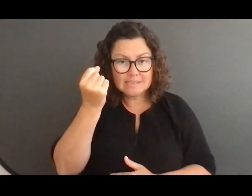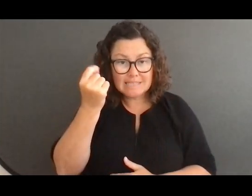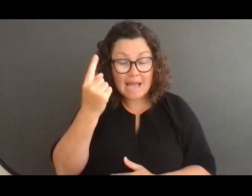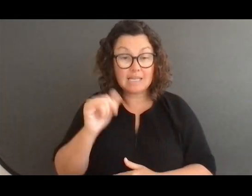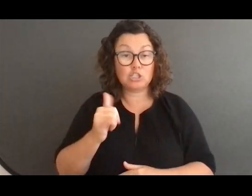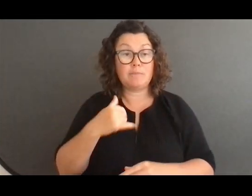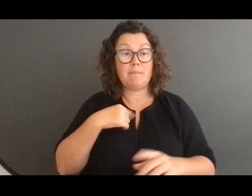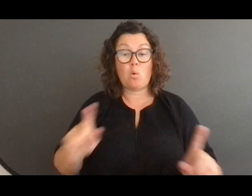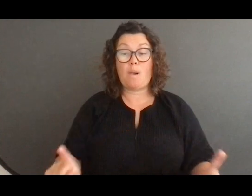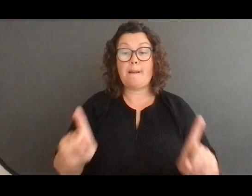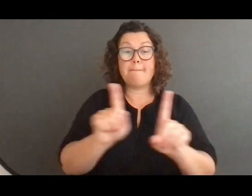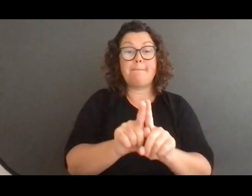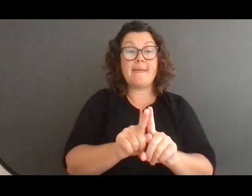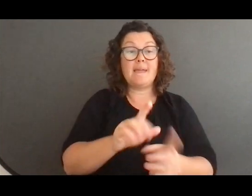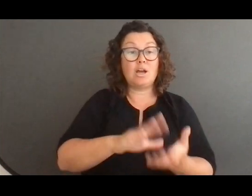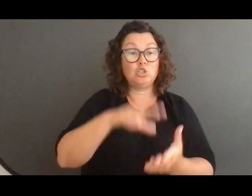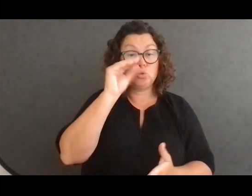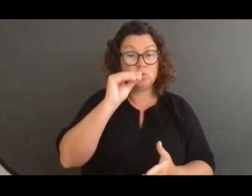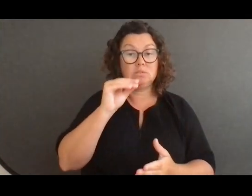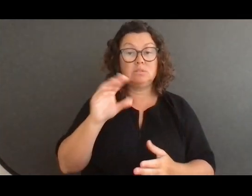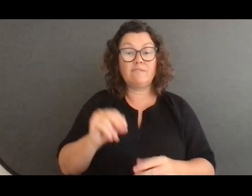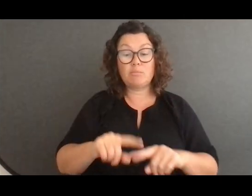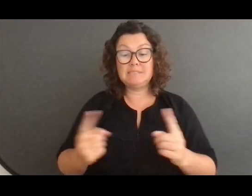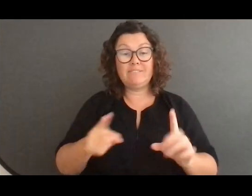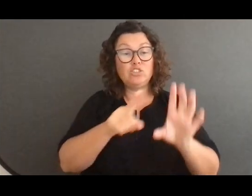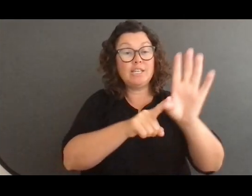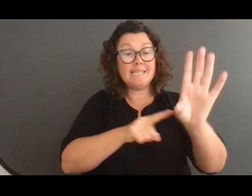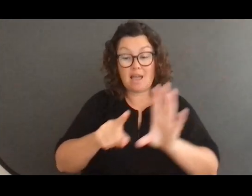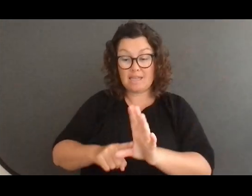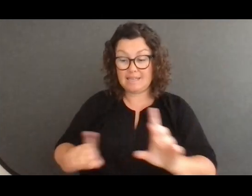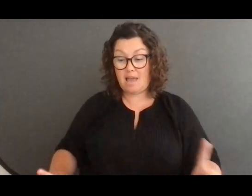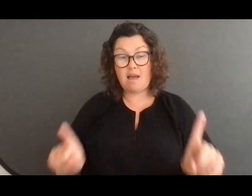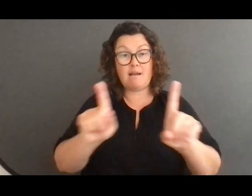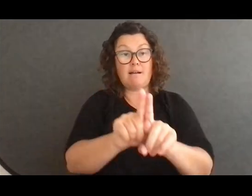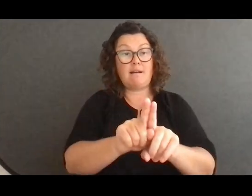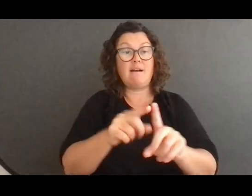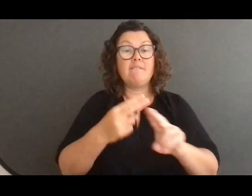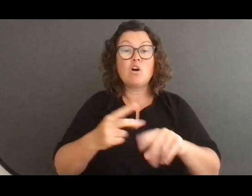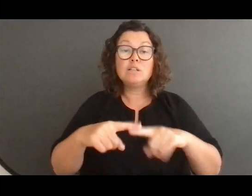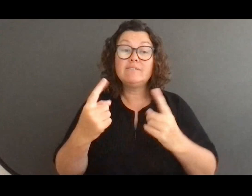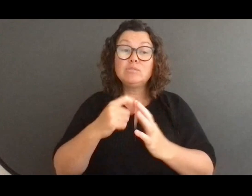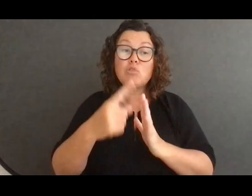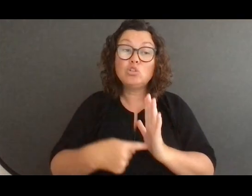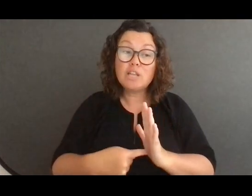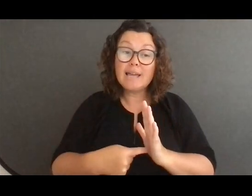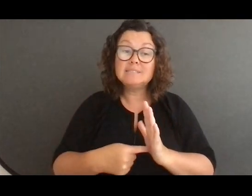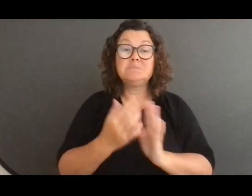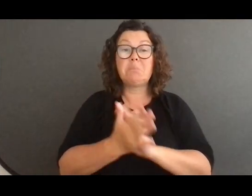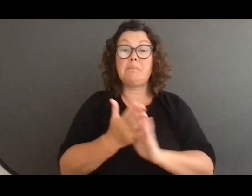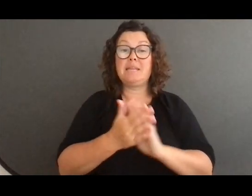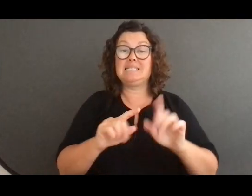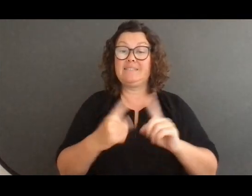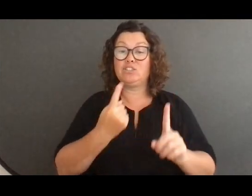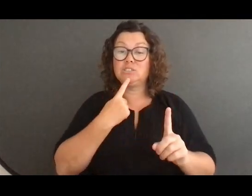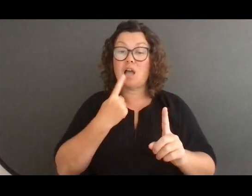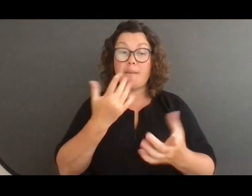from different year levels on shared projects. In the gallery, this looks like different types of mentoring and relationships. So as a